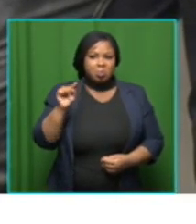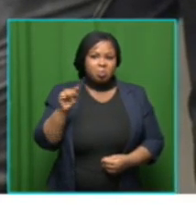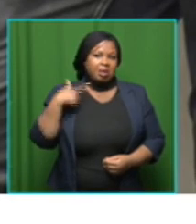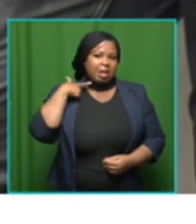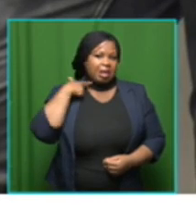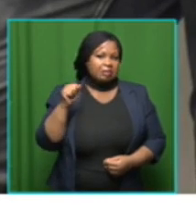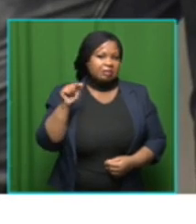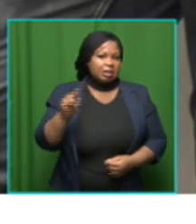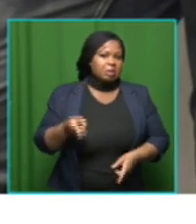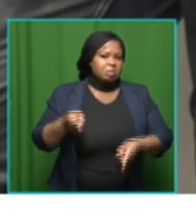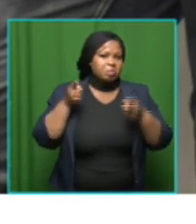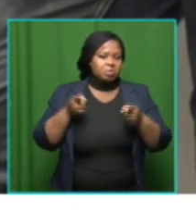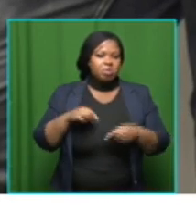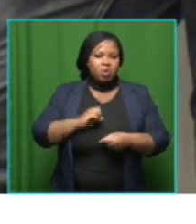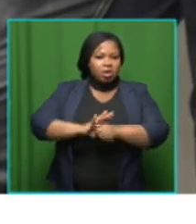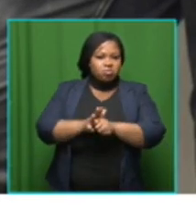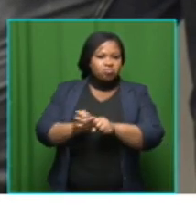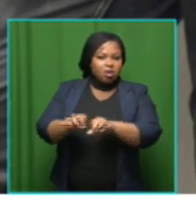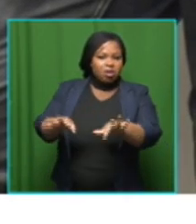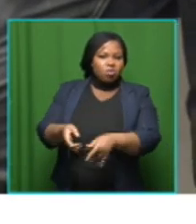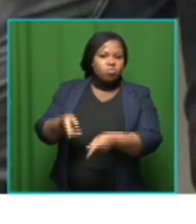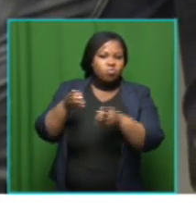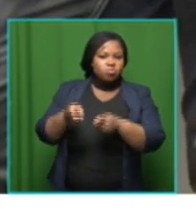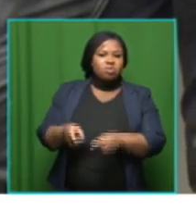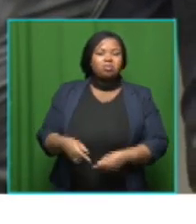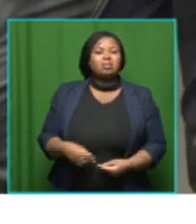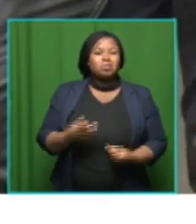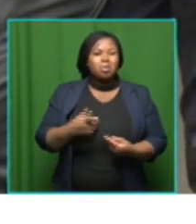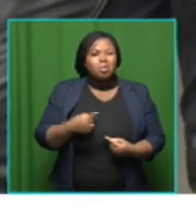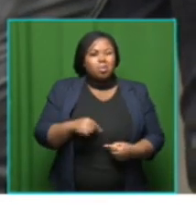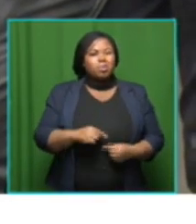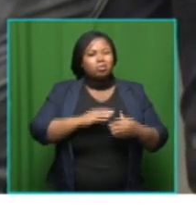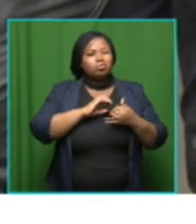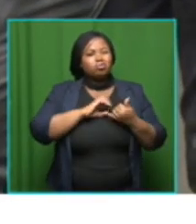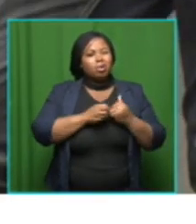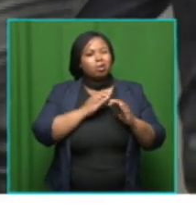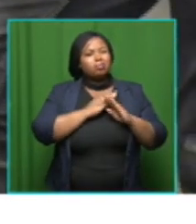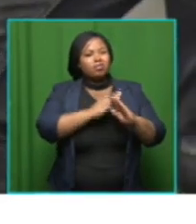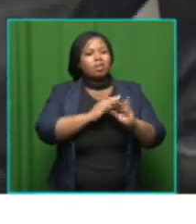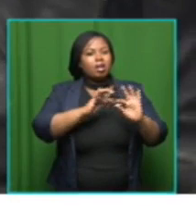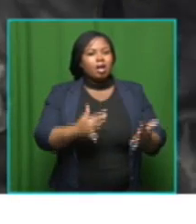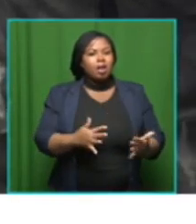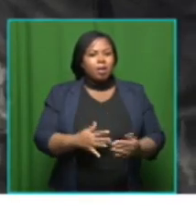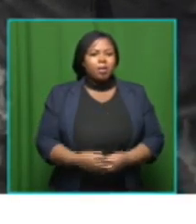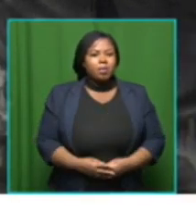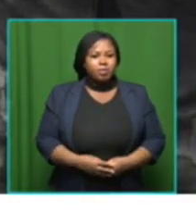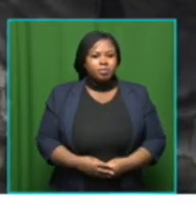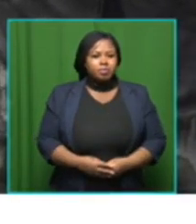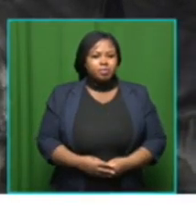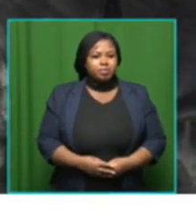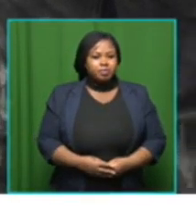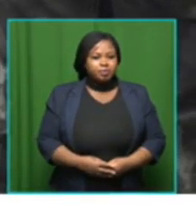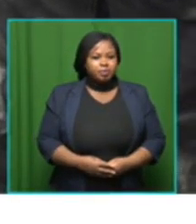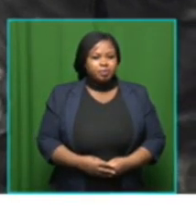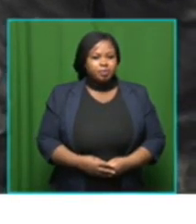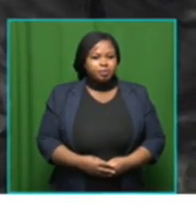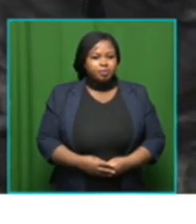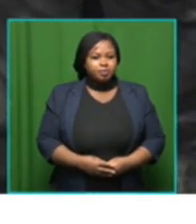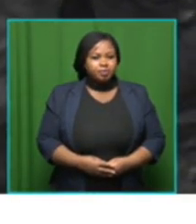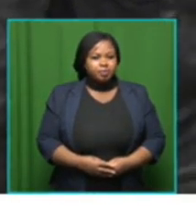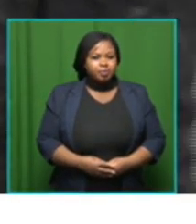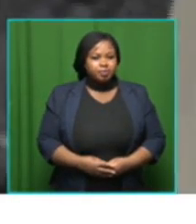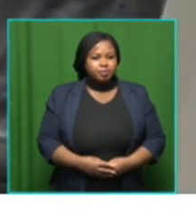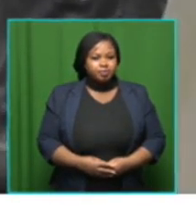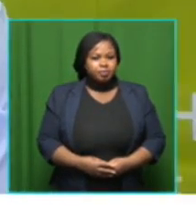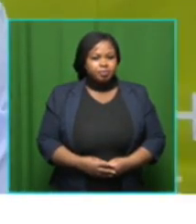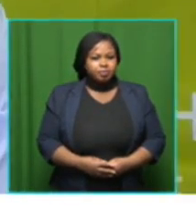How important it is that we don't do that as communities, and why it would be dangerous for us as a country to, stigmatize one